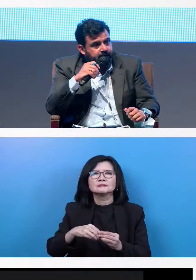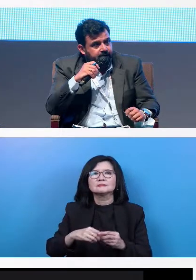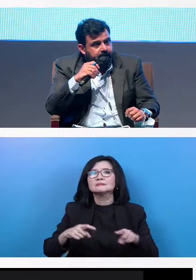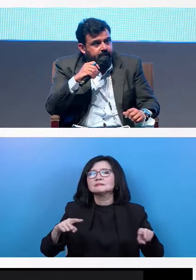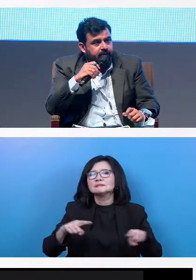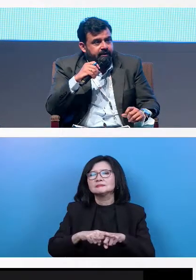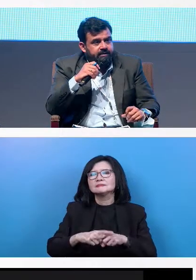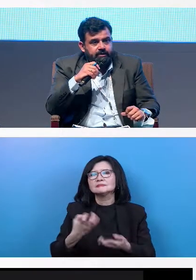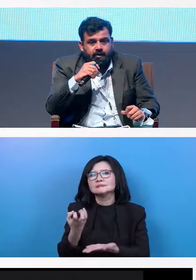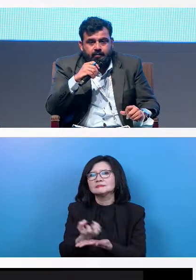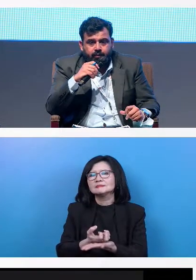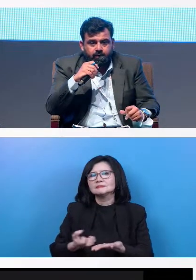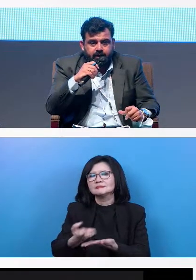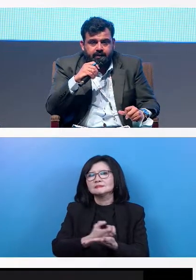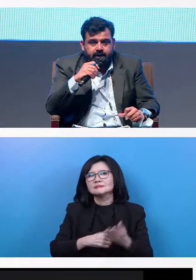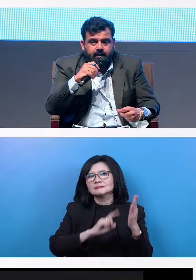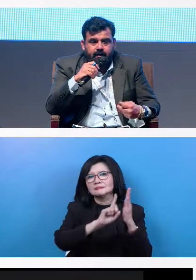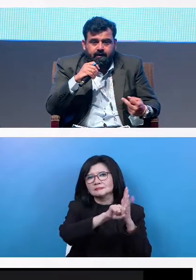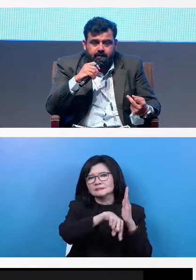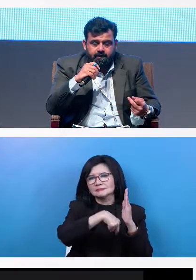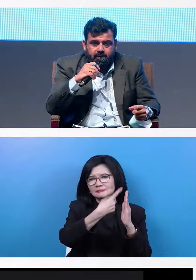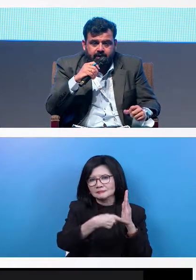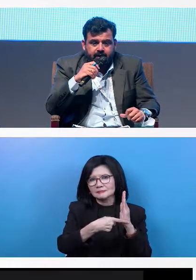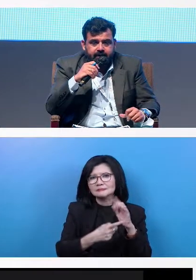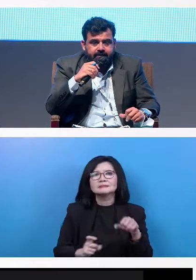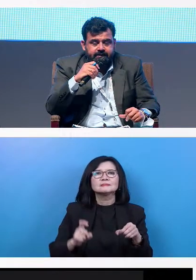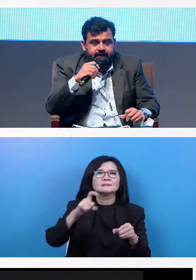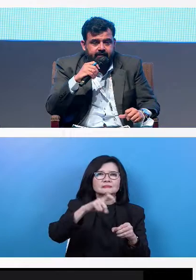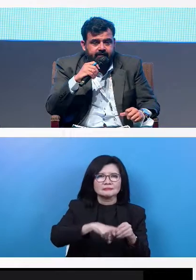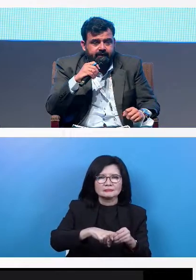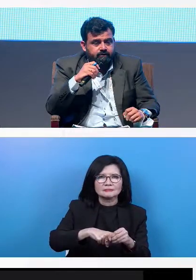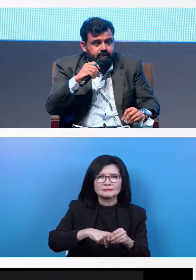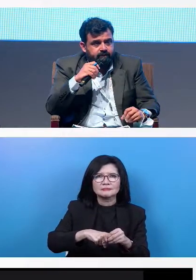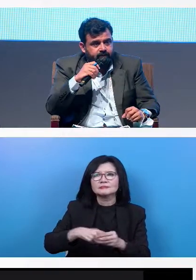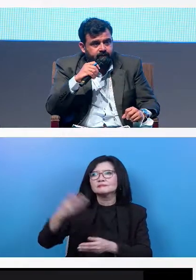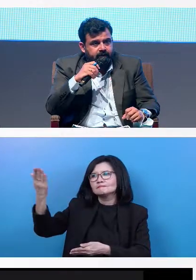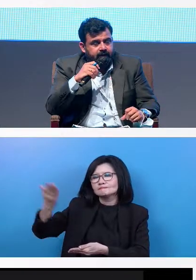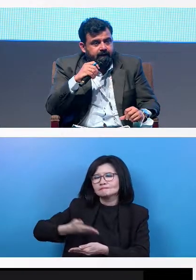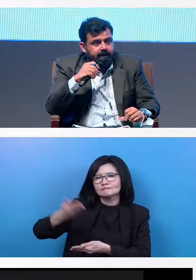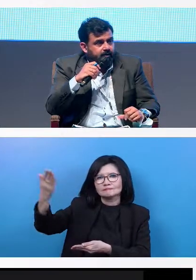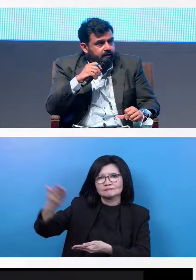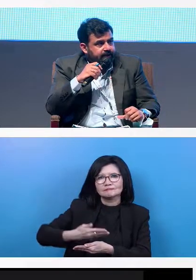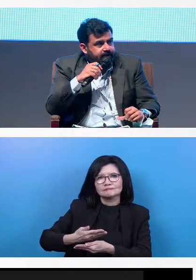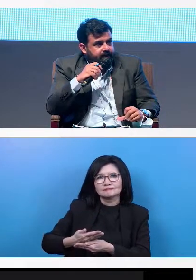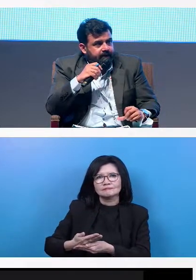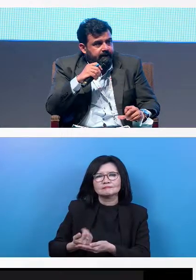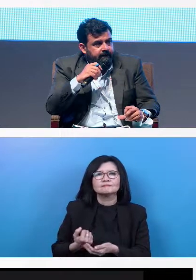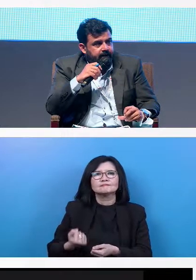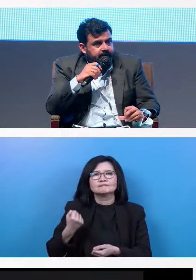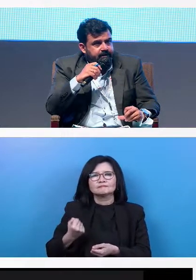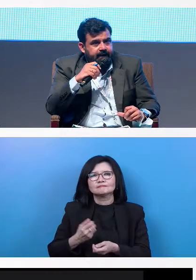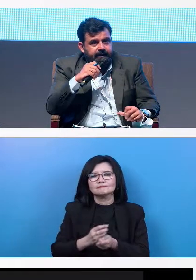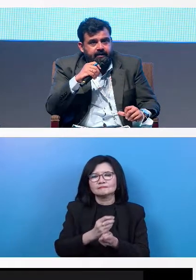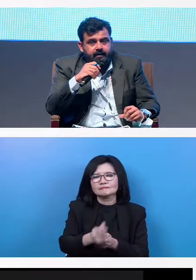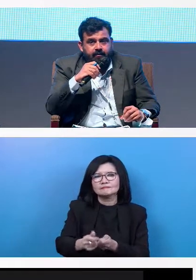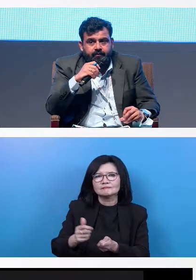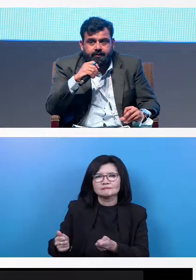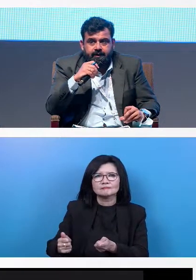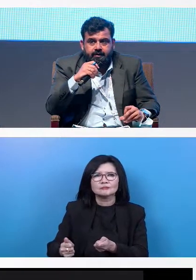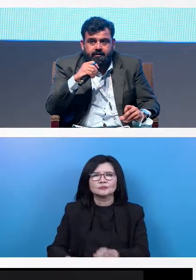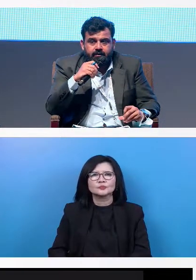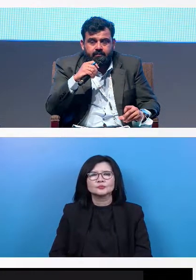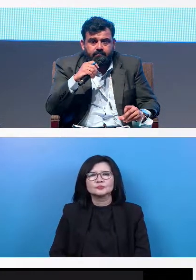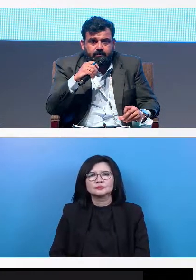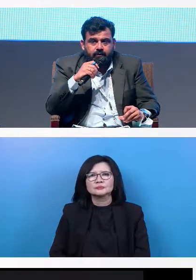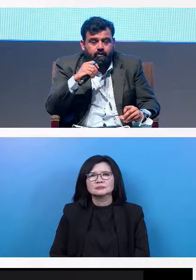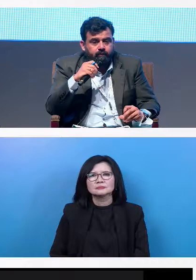the dependency on import and the market in itself, and so on and so forth. Now, is there anything